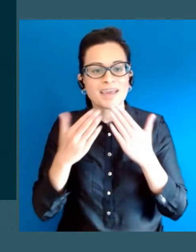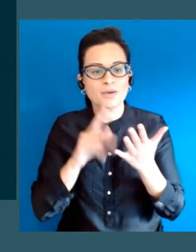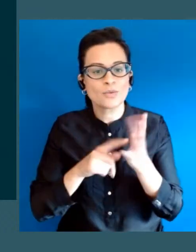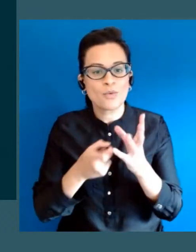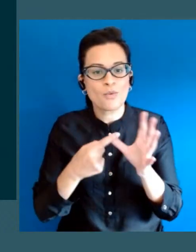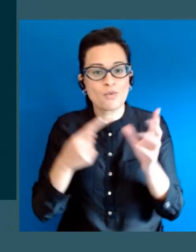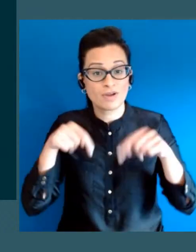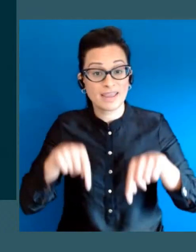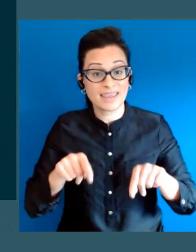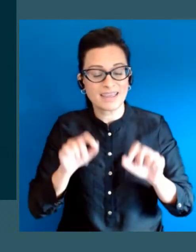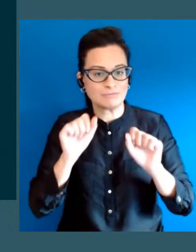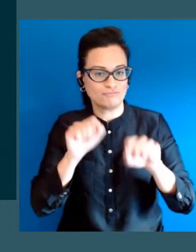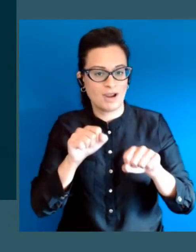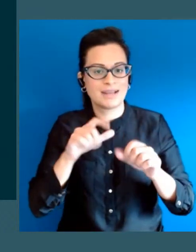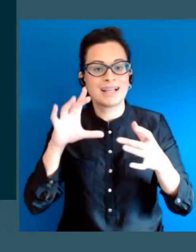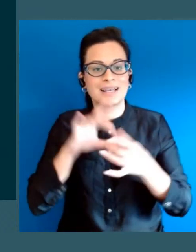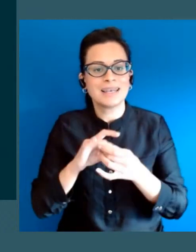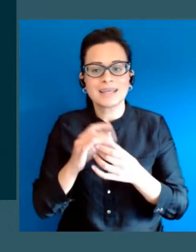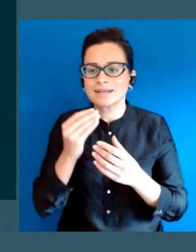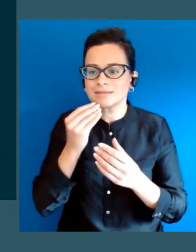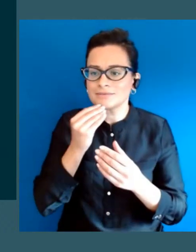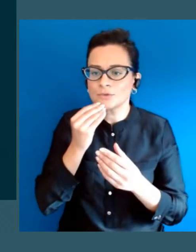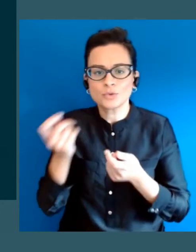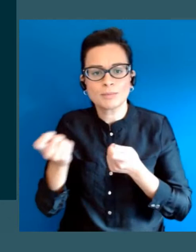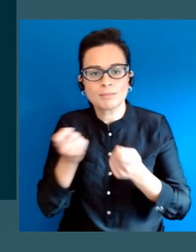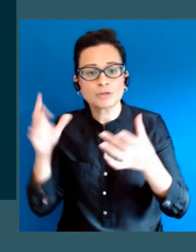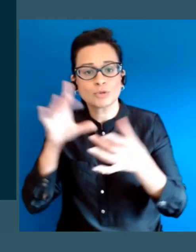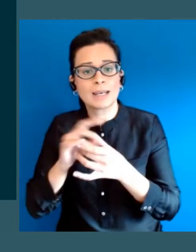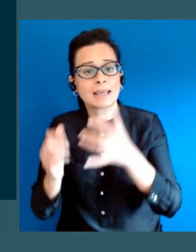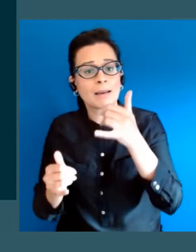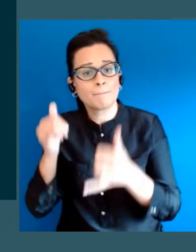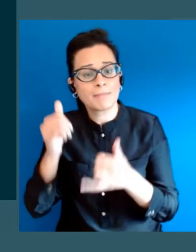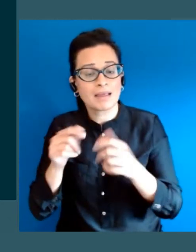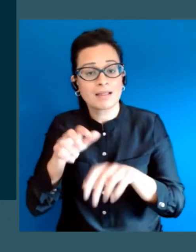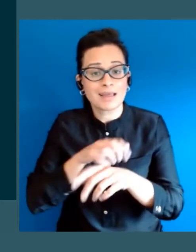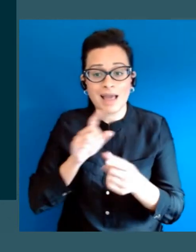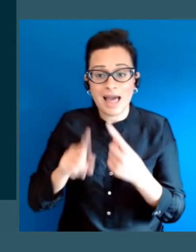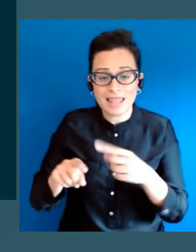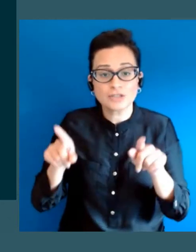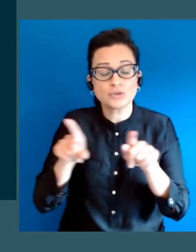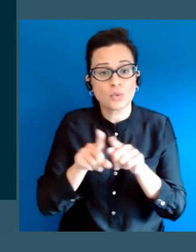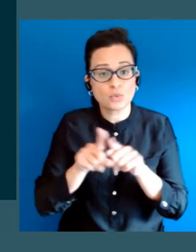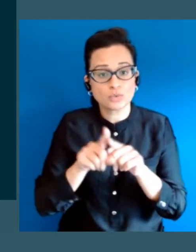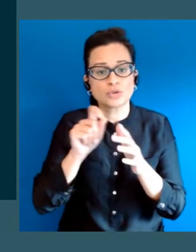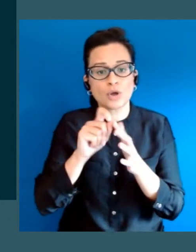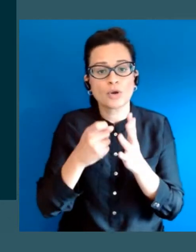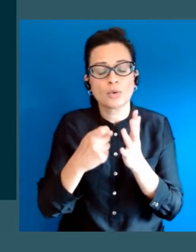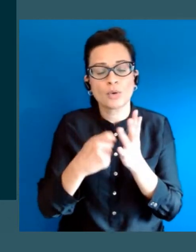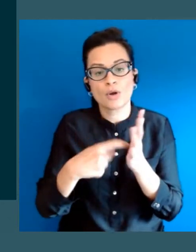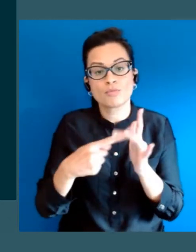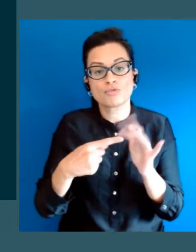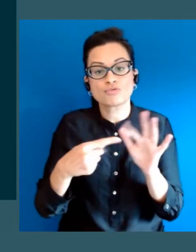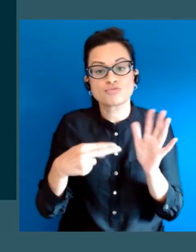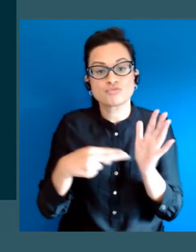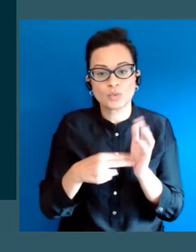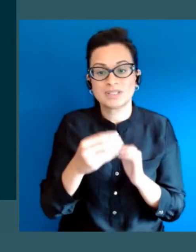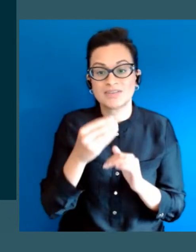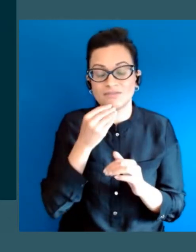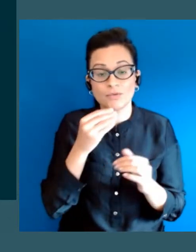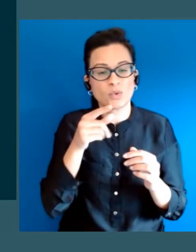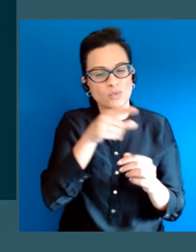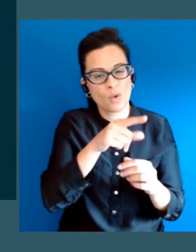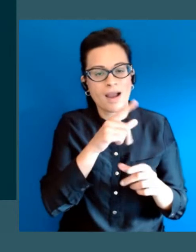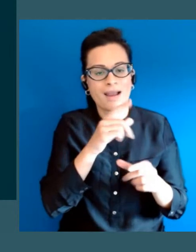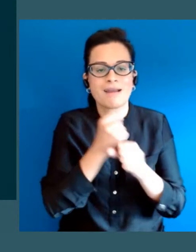about the dietary management of milk allergy and also food protein-induced enterocolitis syndrome, FPIES, as Gary's already mentioned